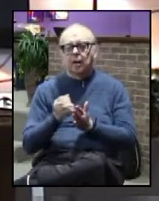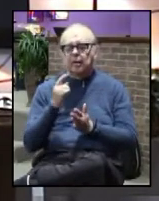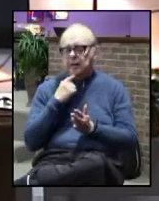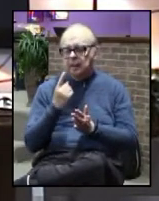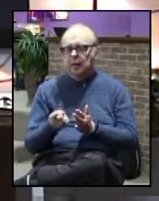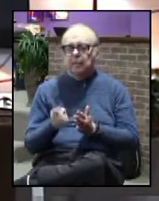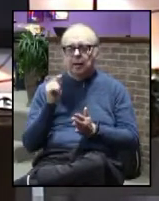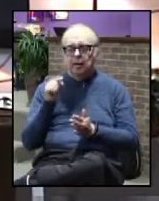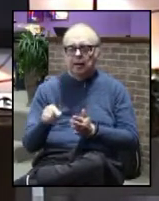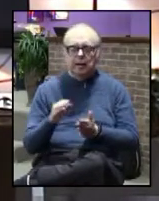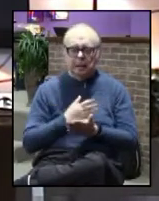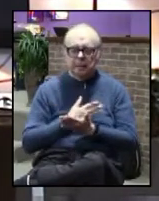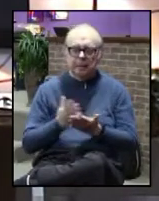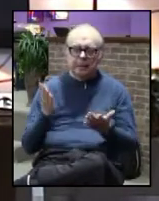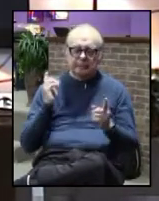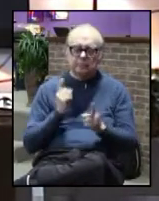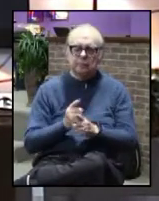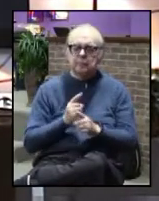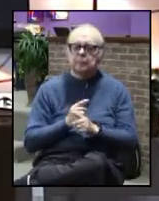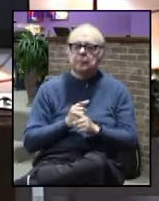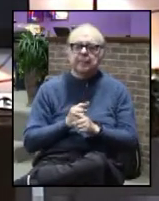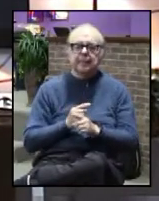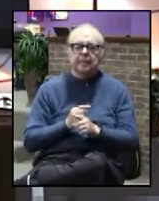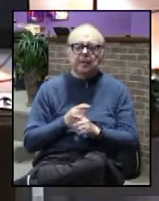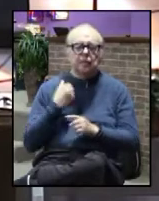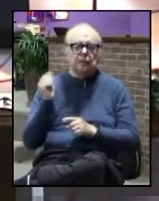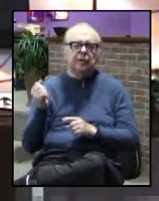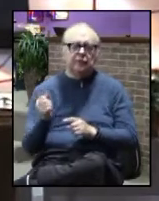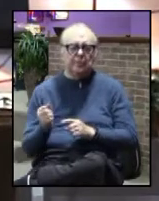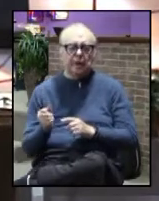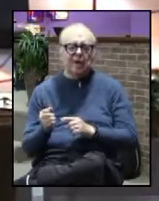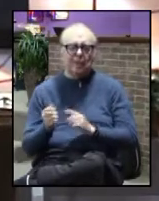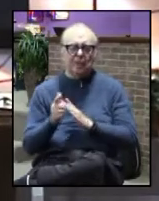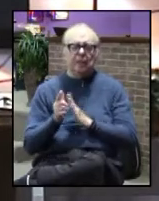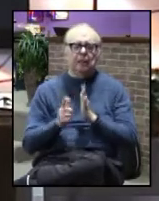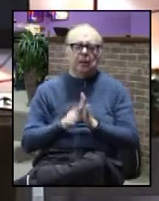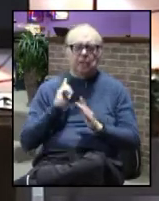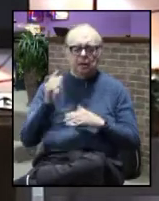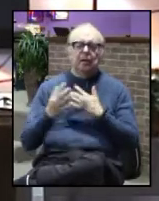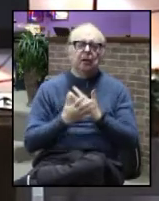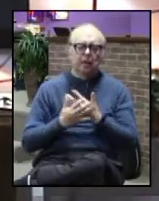God says you have every right whatsoever to disobey it. And if you go to